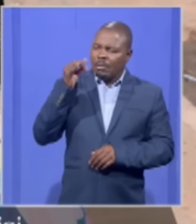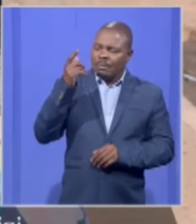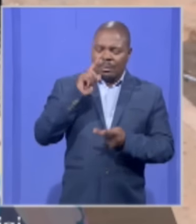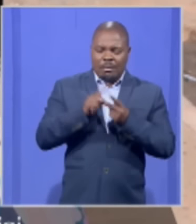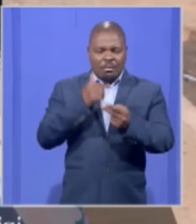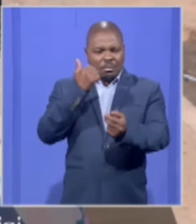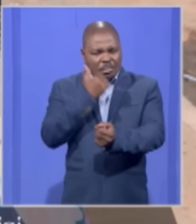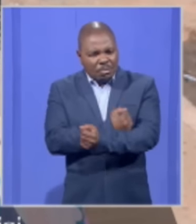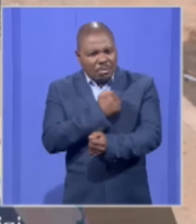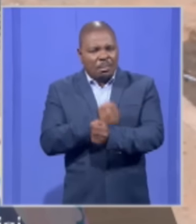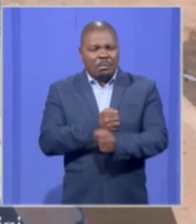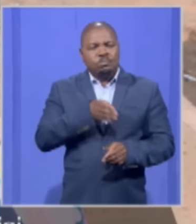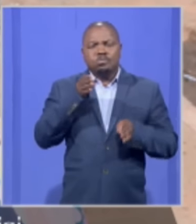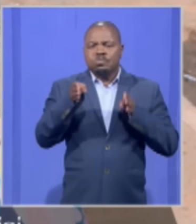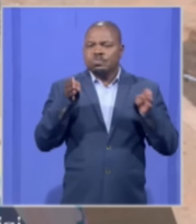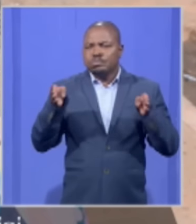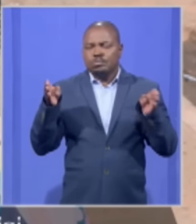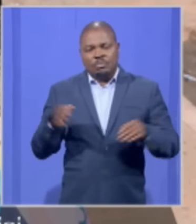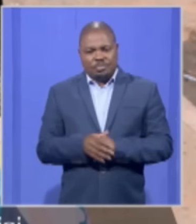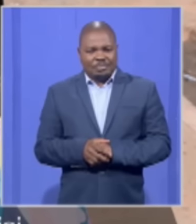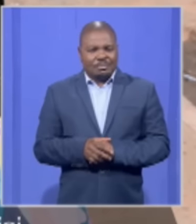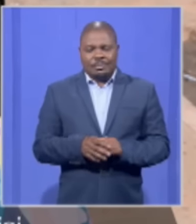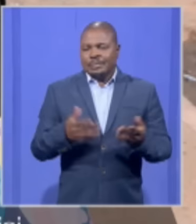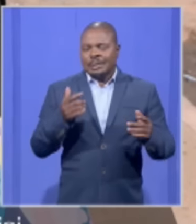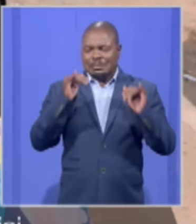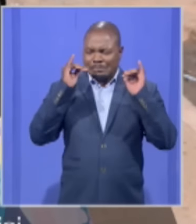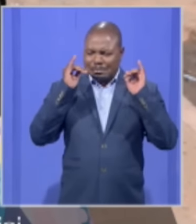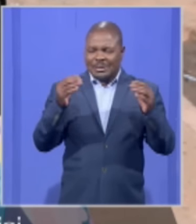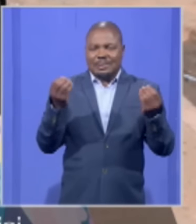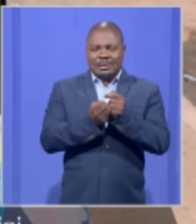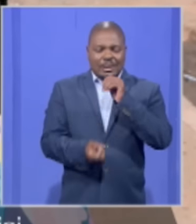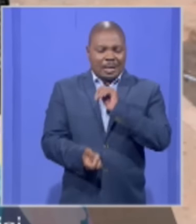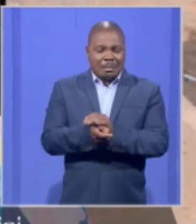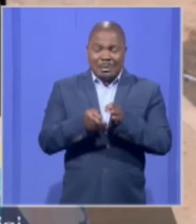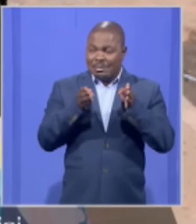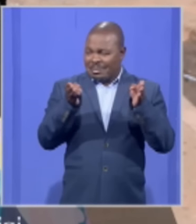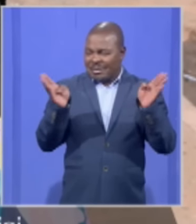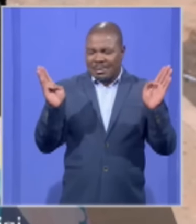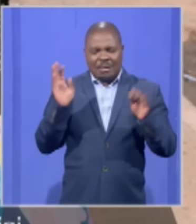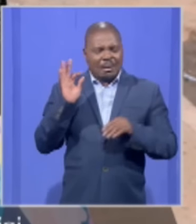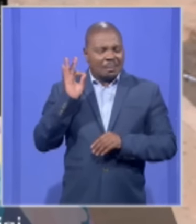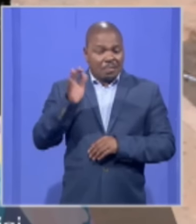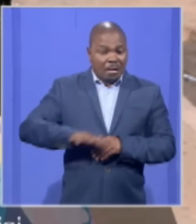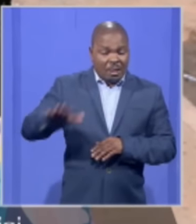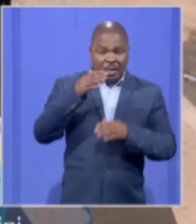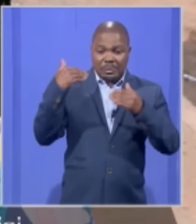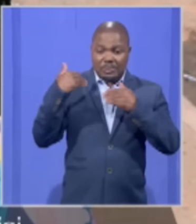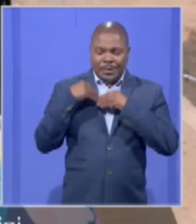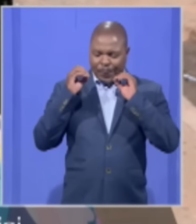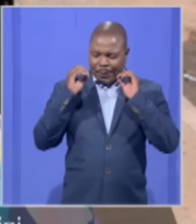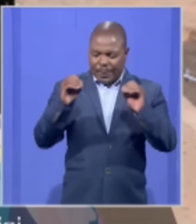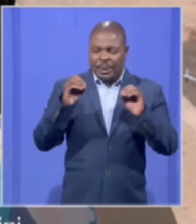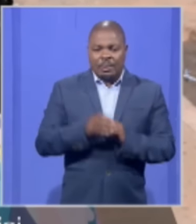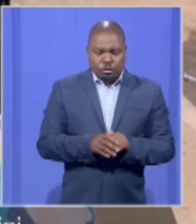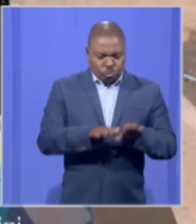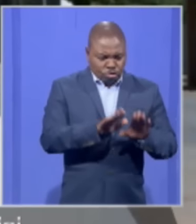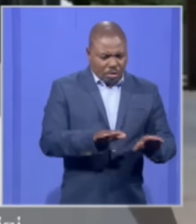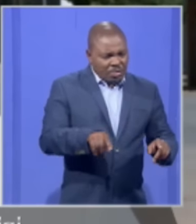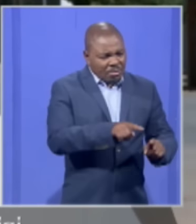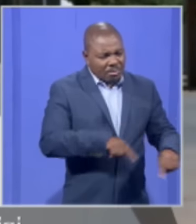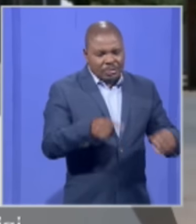drugs here, all kind of bad stuff happens here every day. We're not safe here anymore, not even our